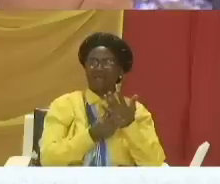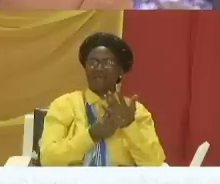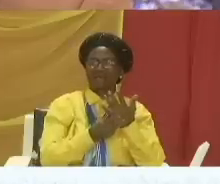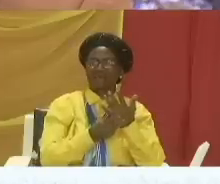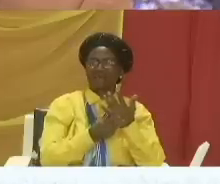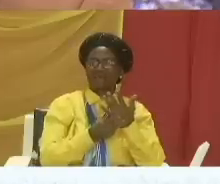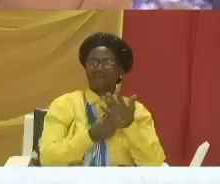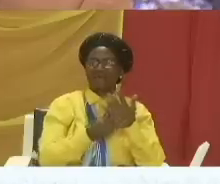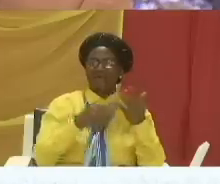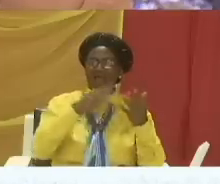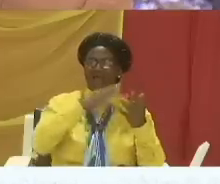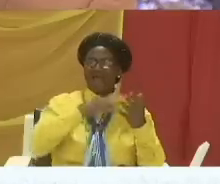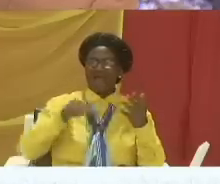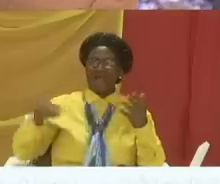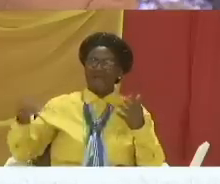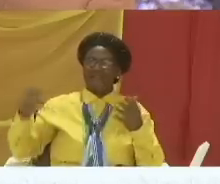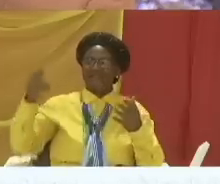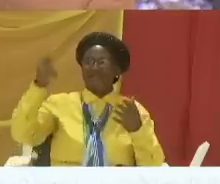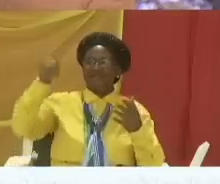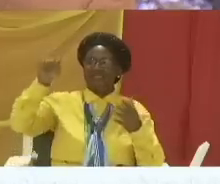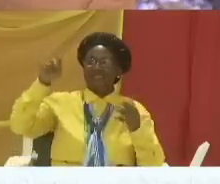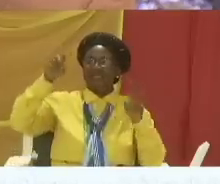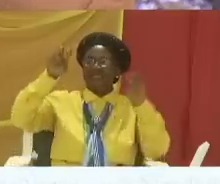And the theme is